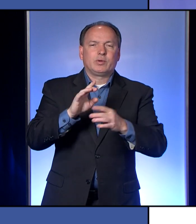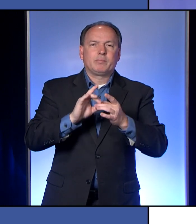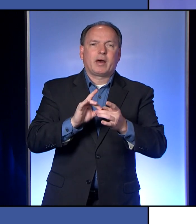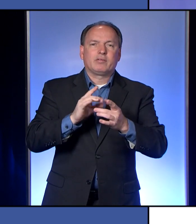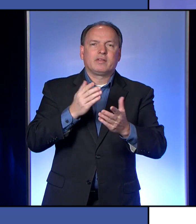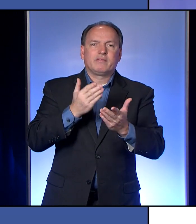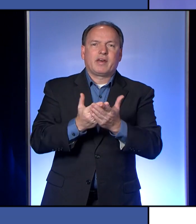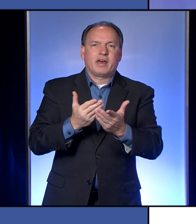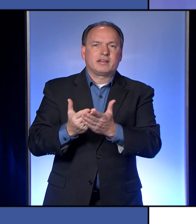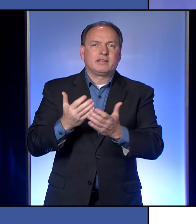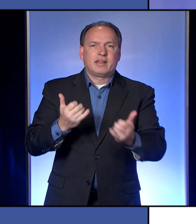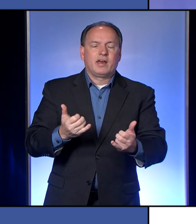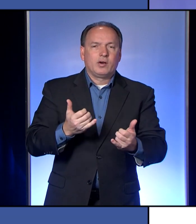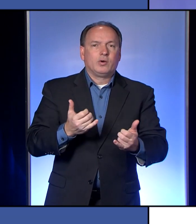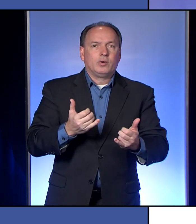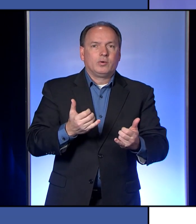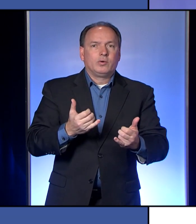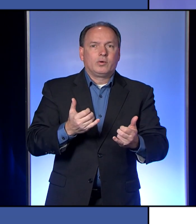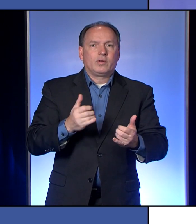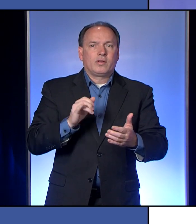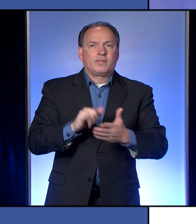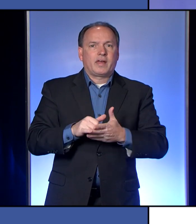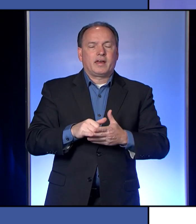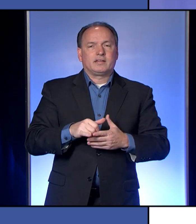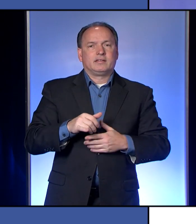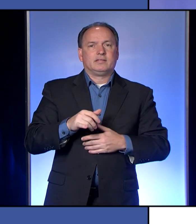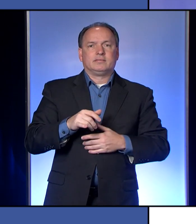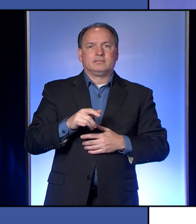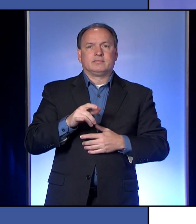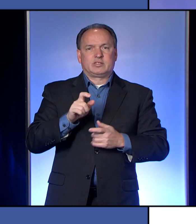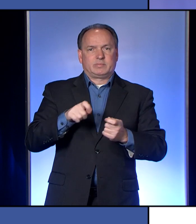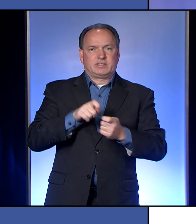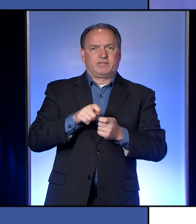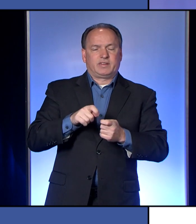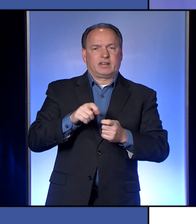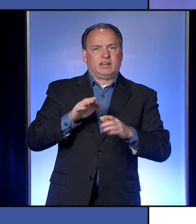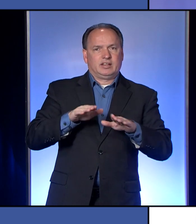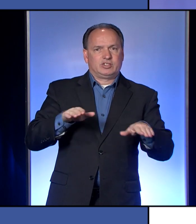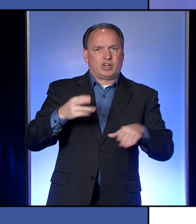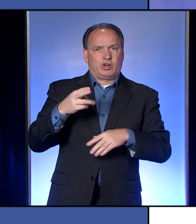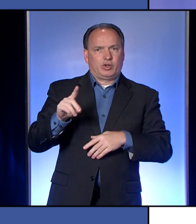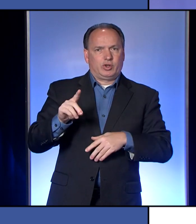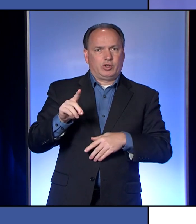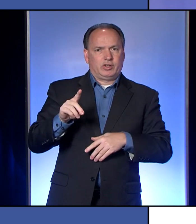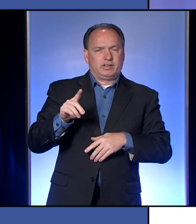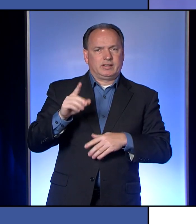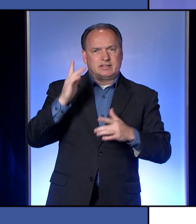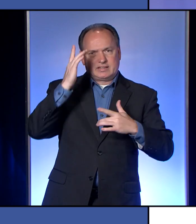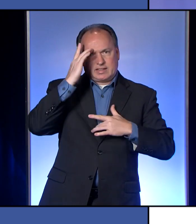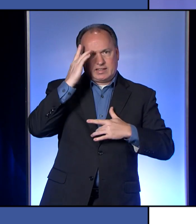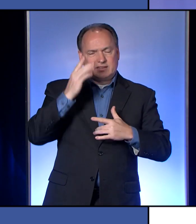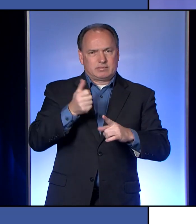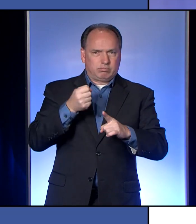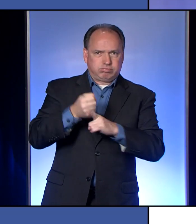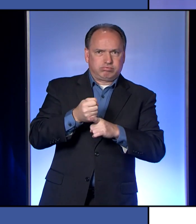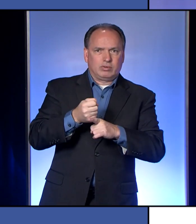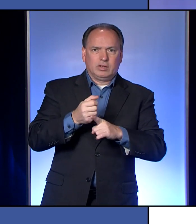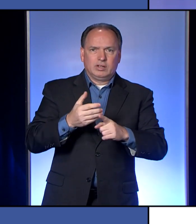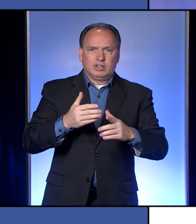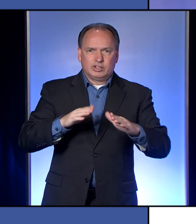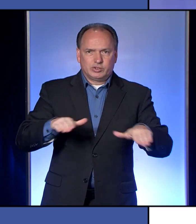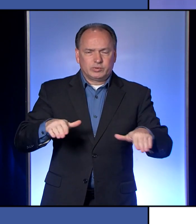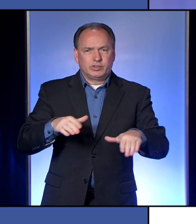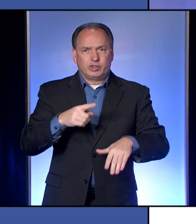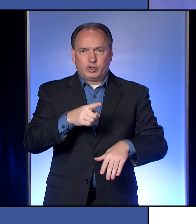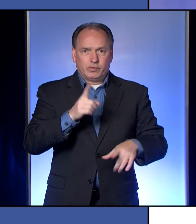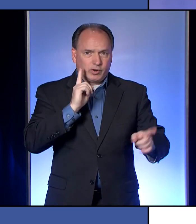there are reports now of that childhood inflammatory disease in Pennsylvania. Have you heard anything since yesterday about whether any of these cases are in Erie